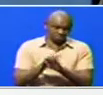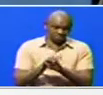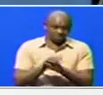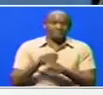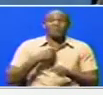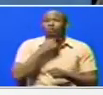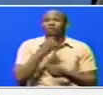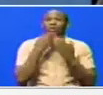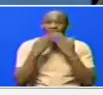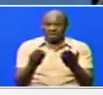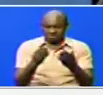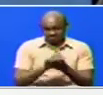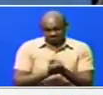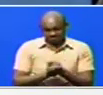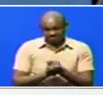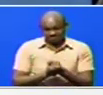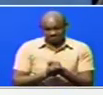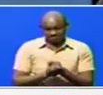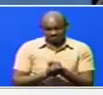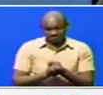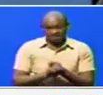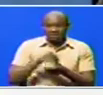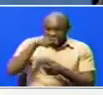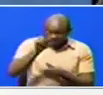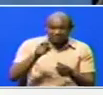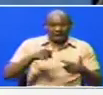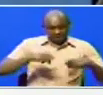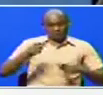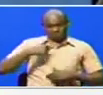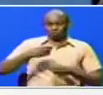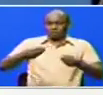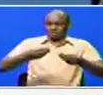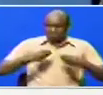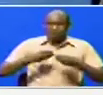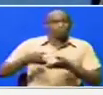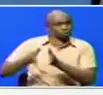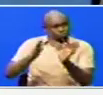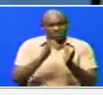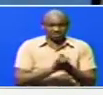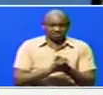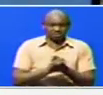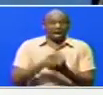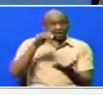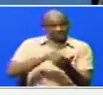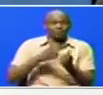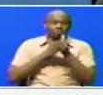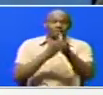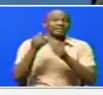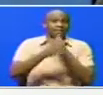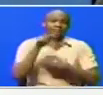And I want to thank them for allowing us and giving us an opportunity to lead this